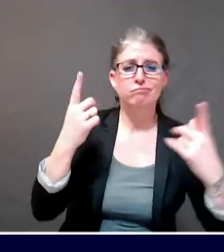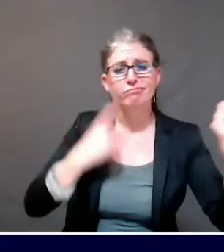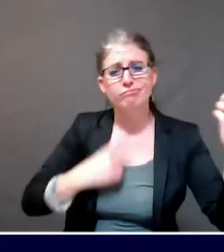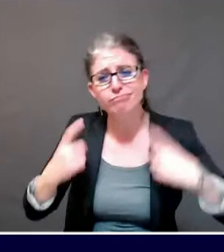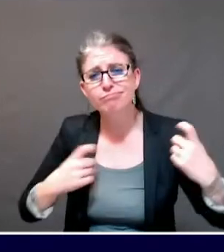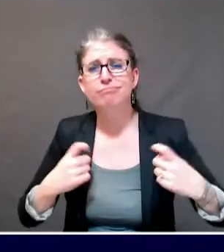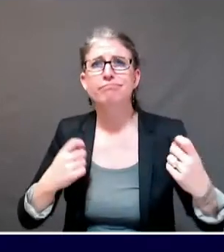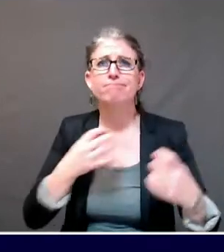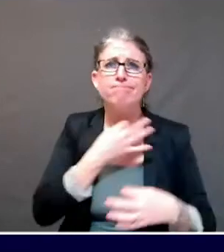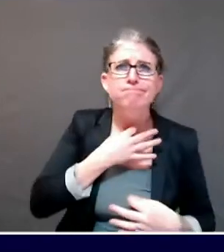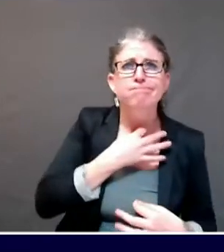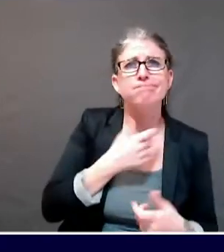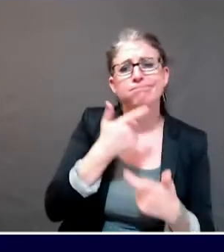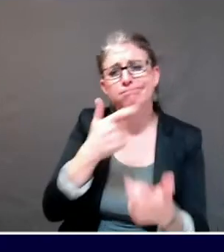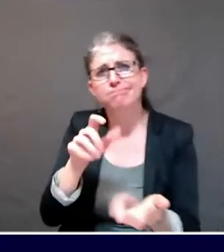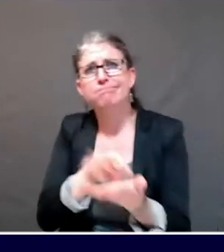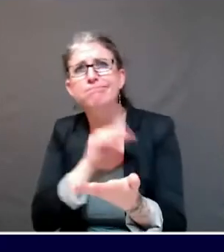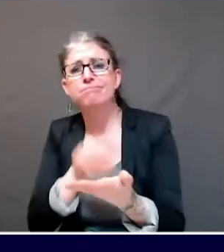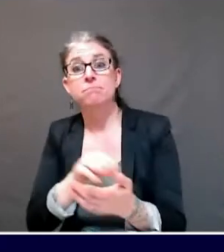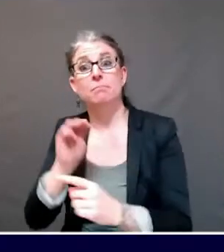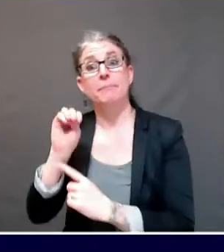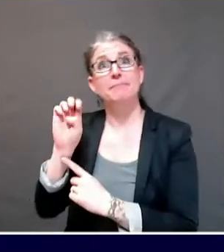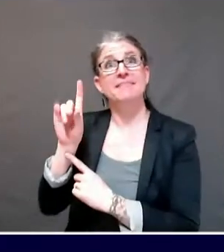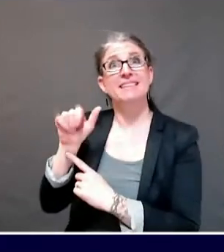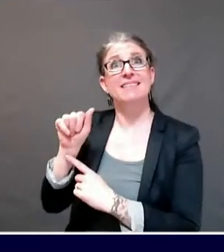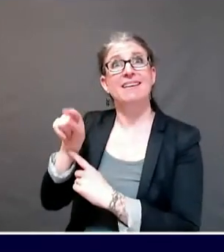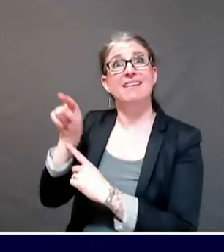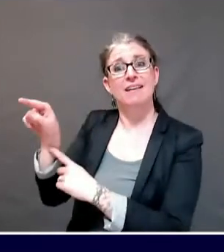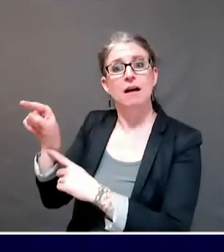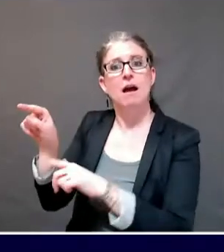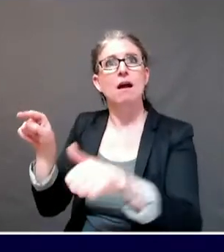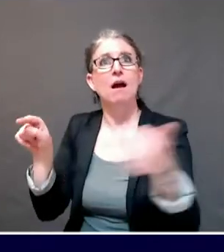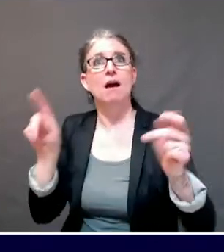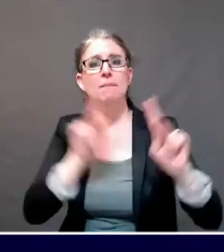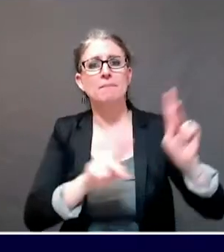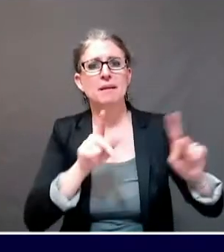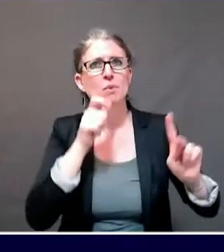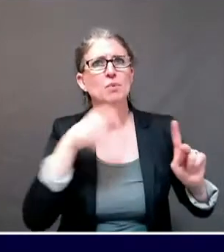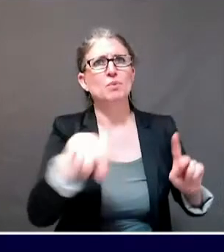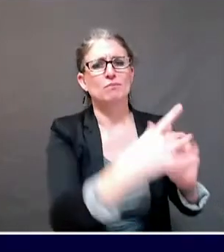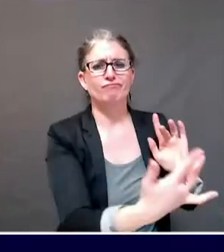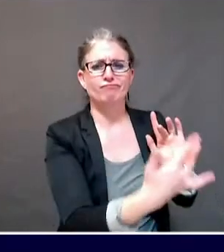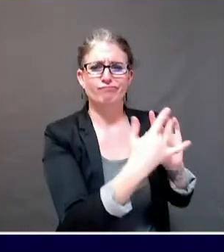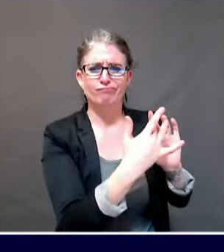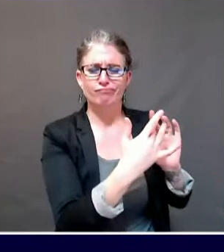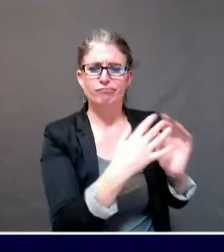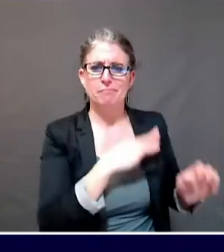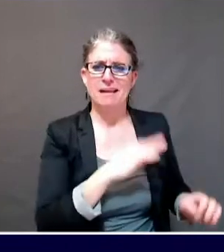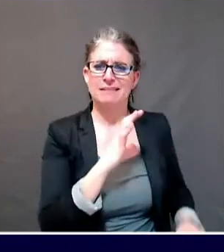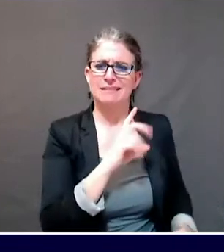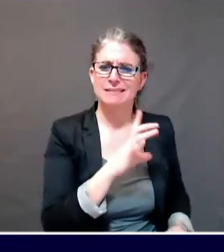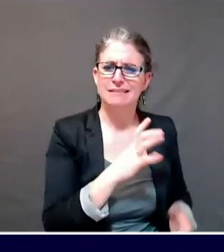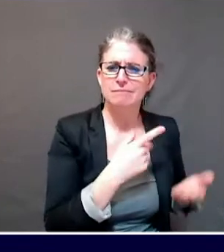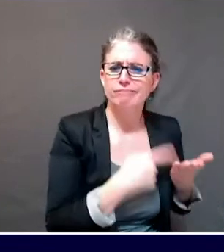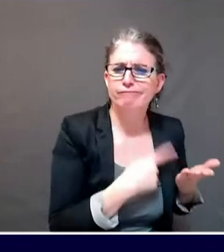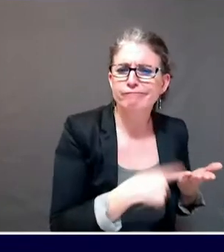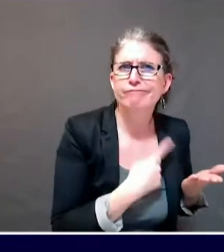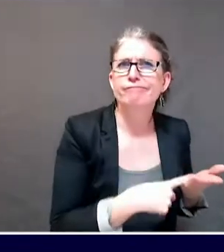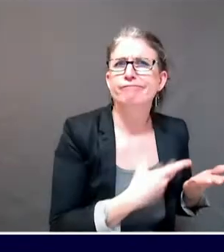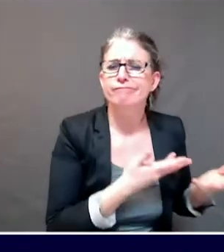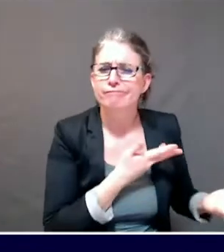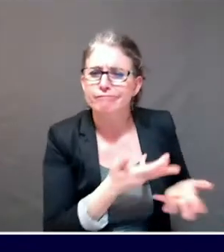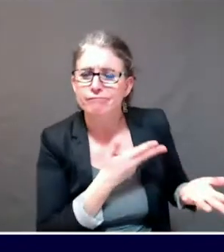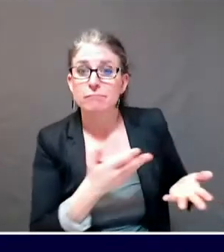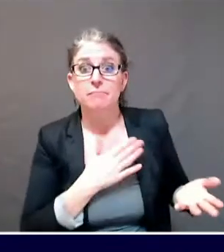of which are ones that you have directly sent to us here at the Maine CDC, either to me, to my team on social media and